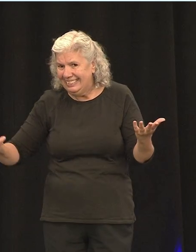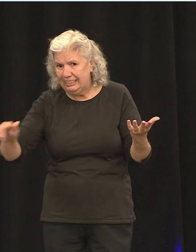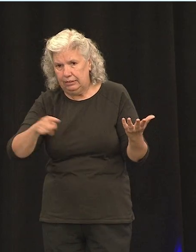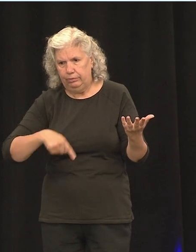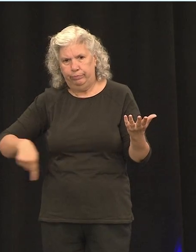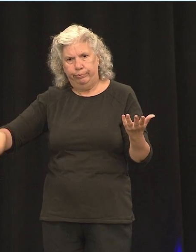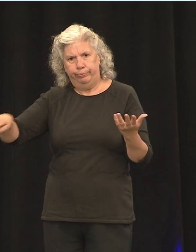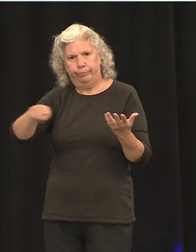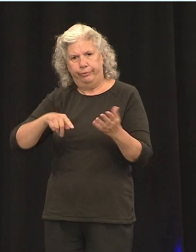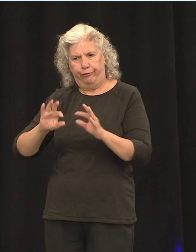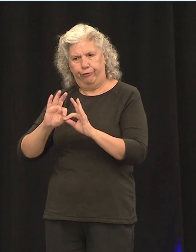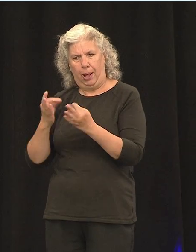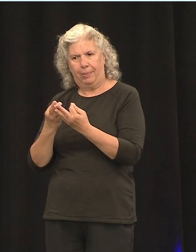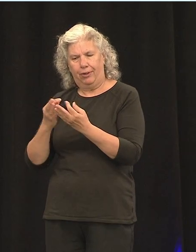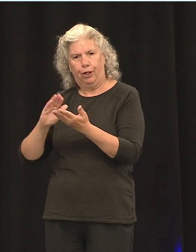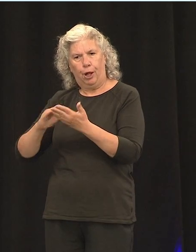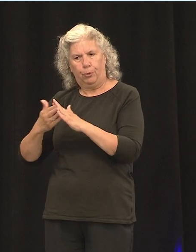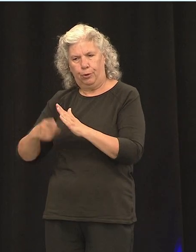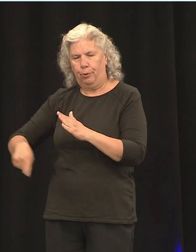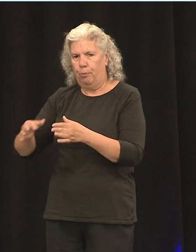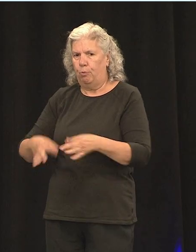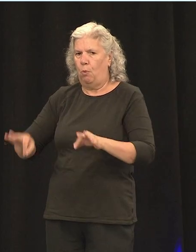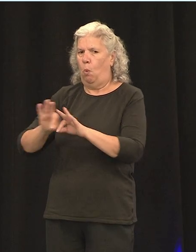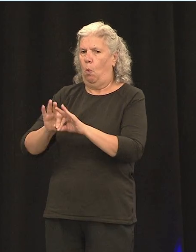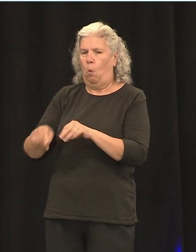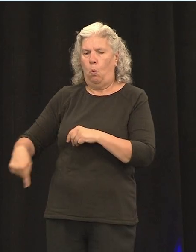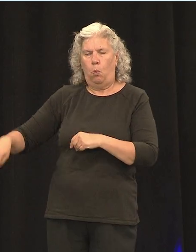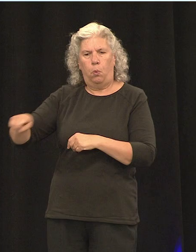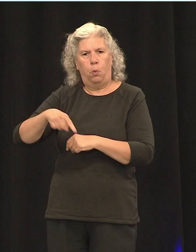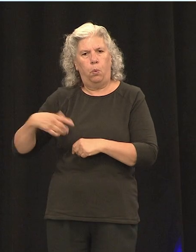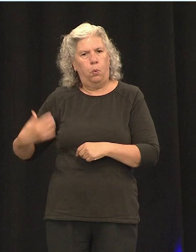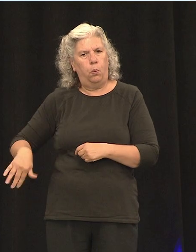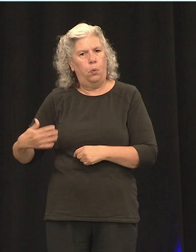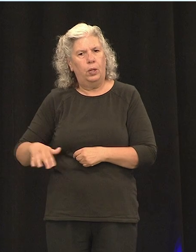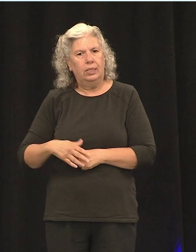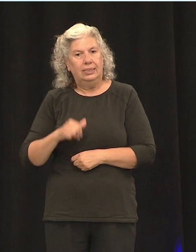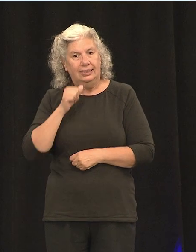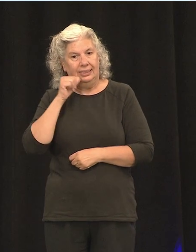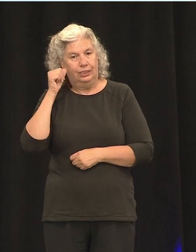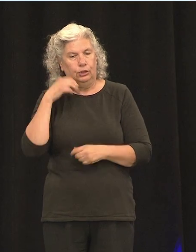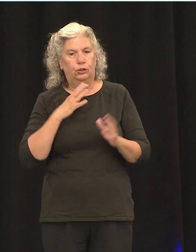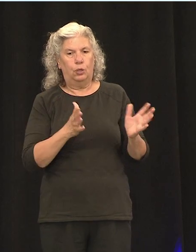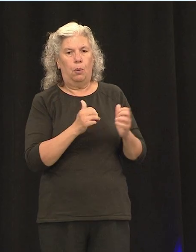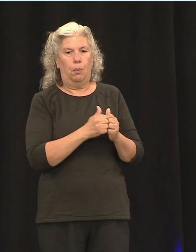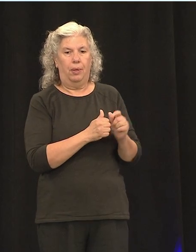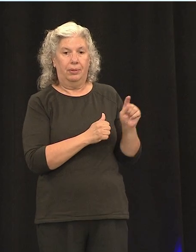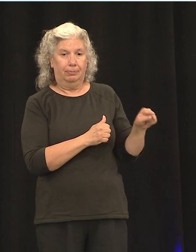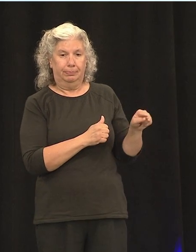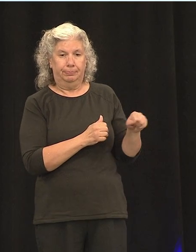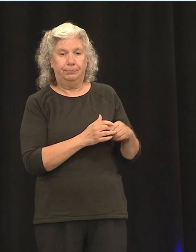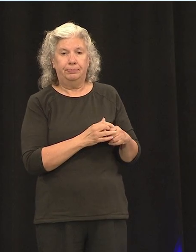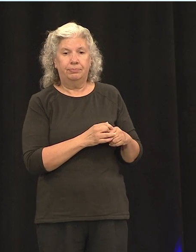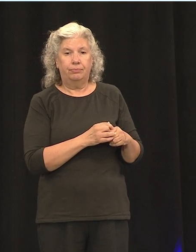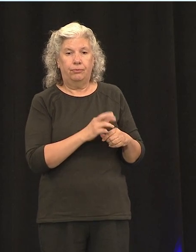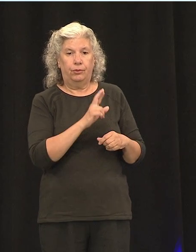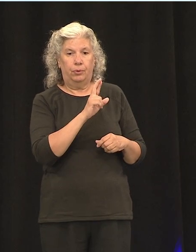Also families, we talked about yesterday with Rebecca's presentation, all the emotional impacts that families